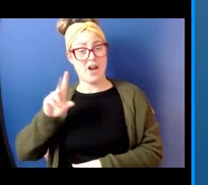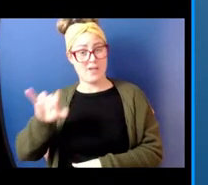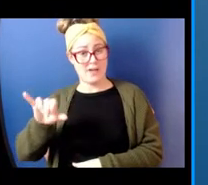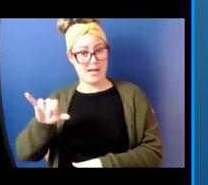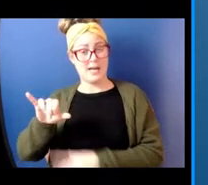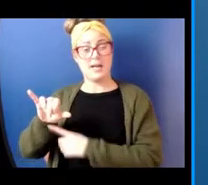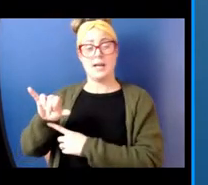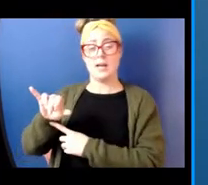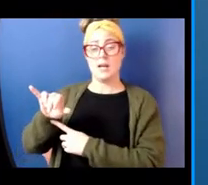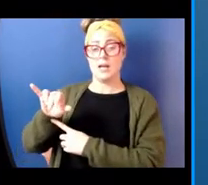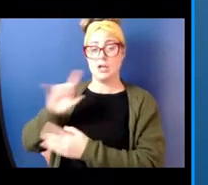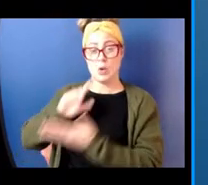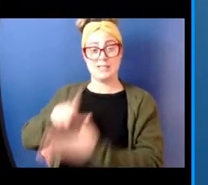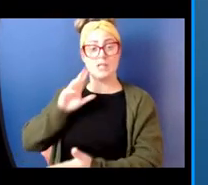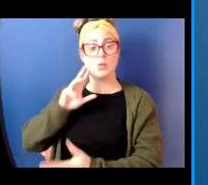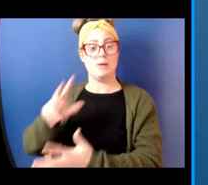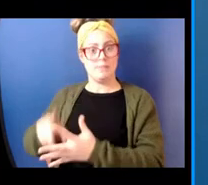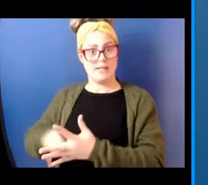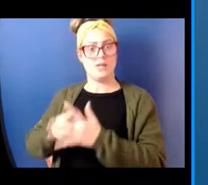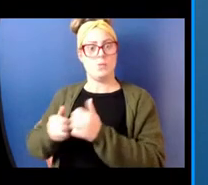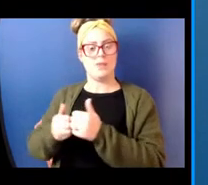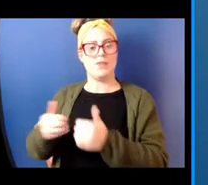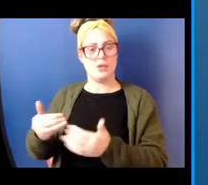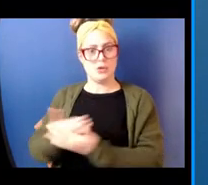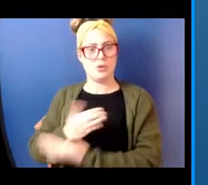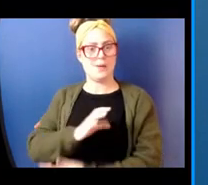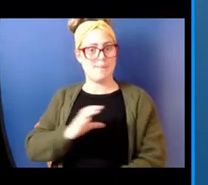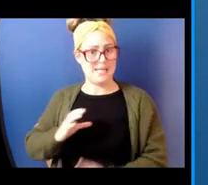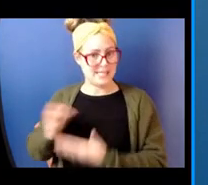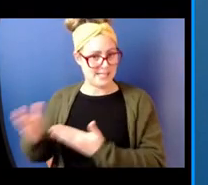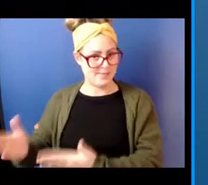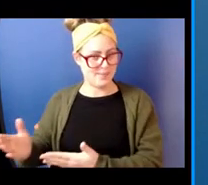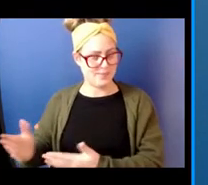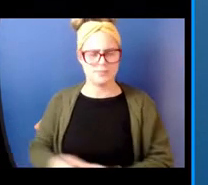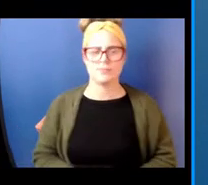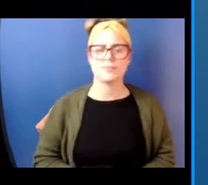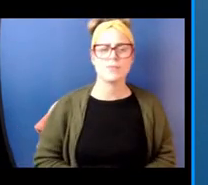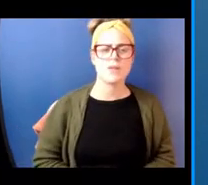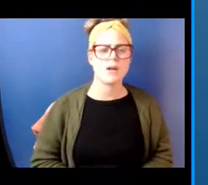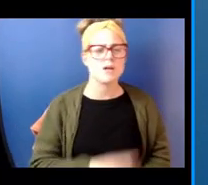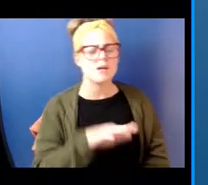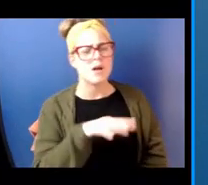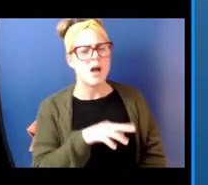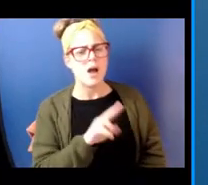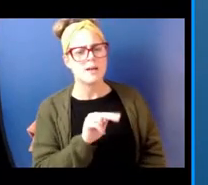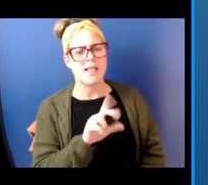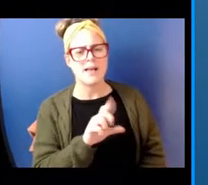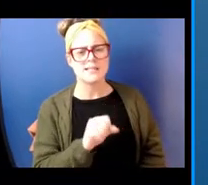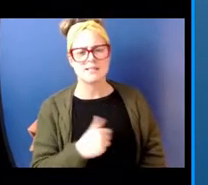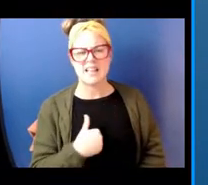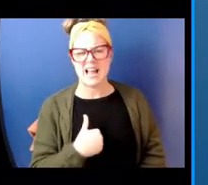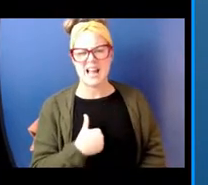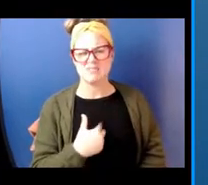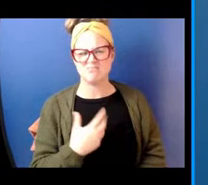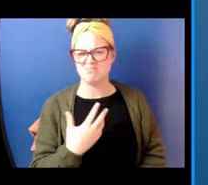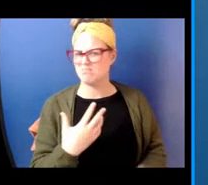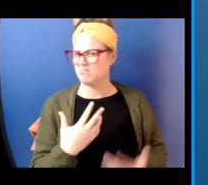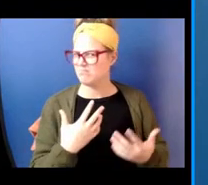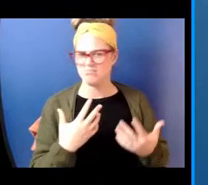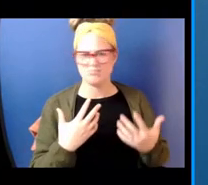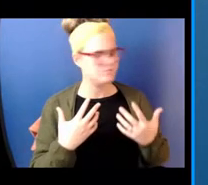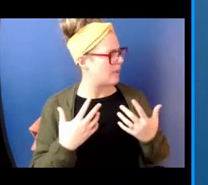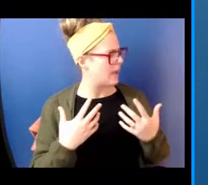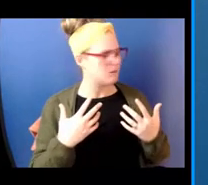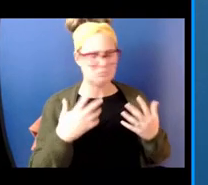new committee so the second in less my years are up isn't the second doesn't the new committee come in in the